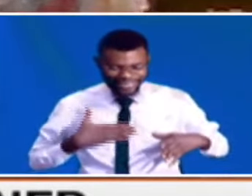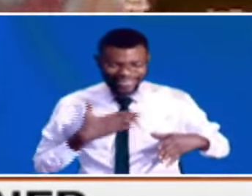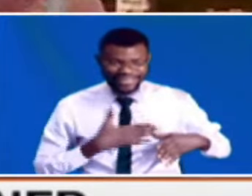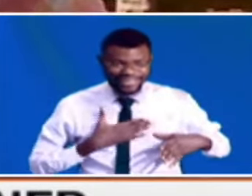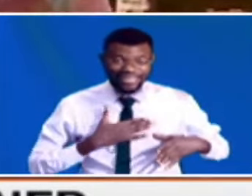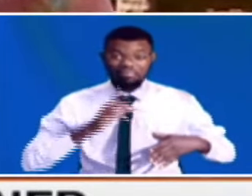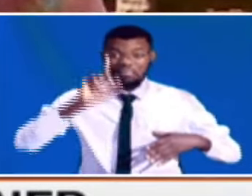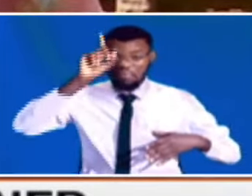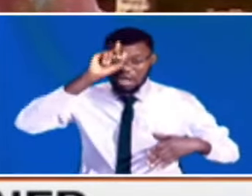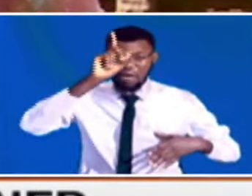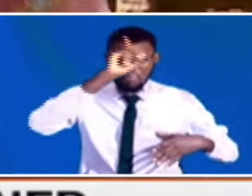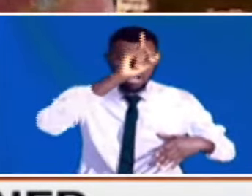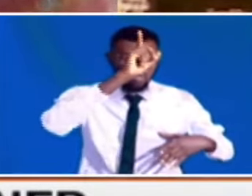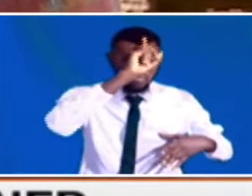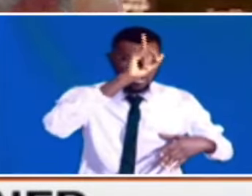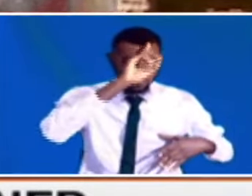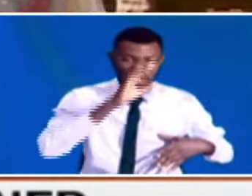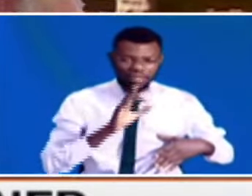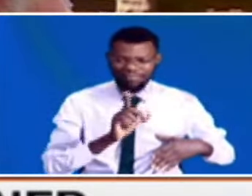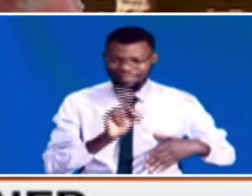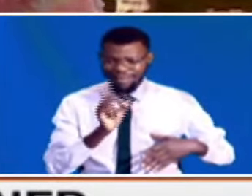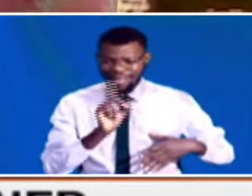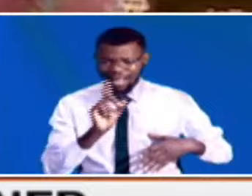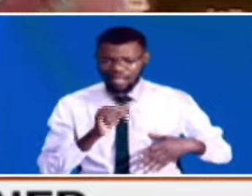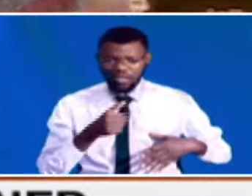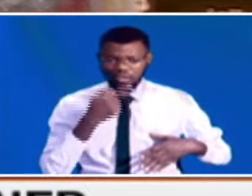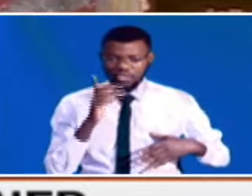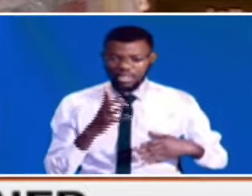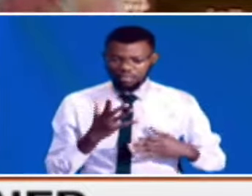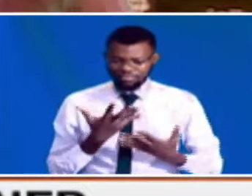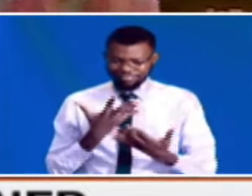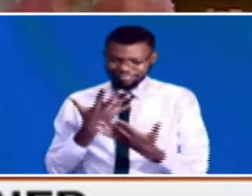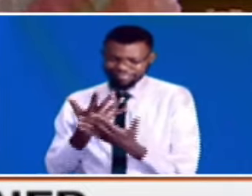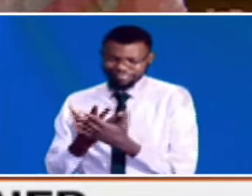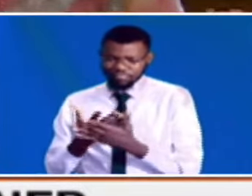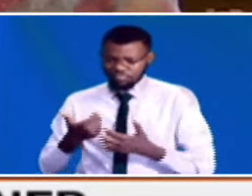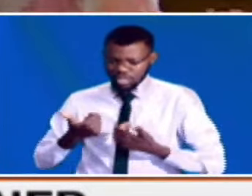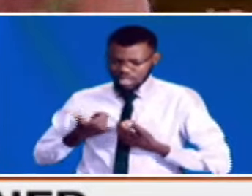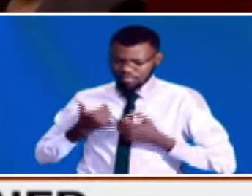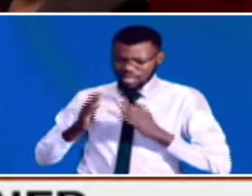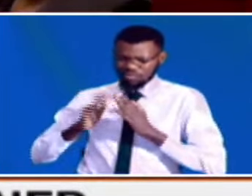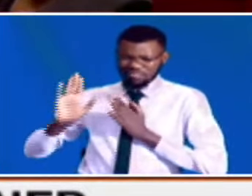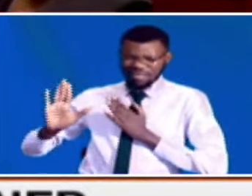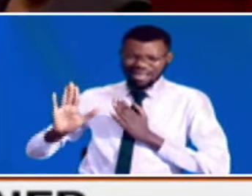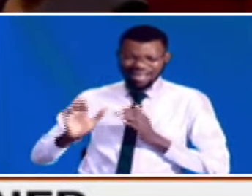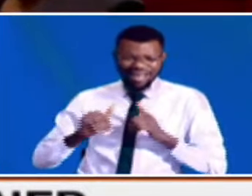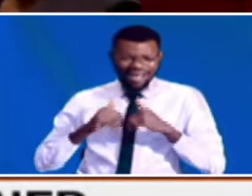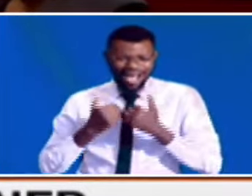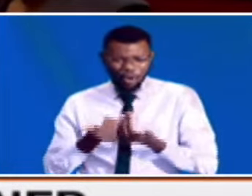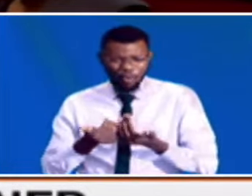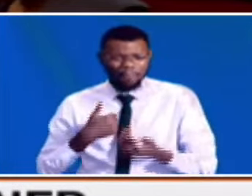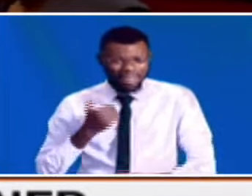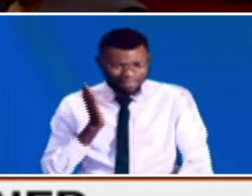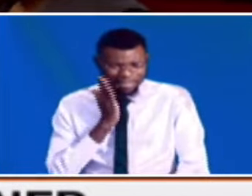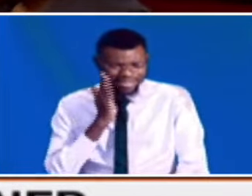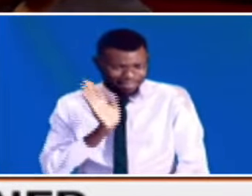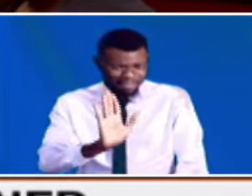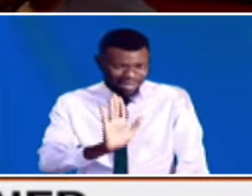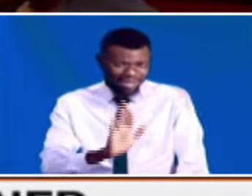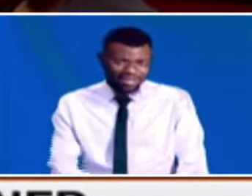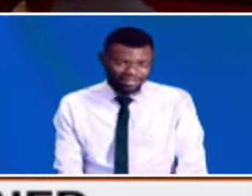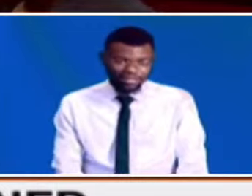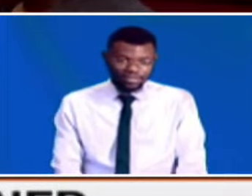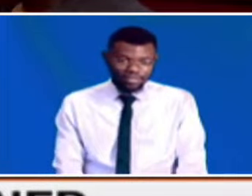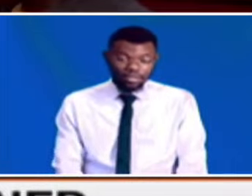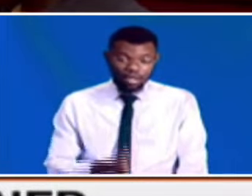things that you don't know. How can you say he was arrested at his girlfriend's house? Am I his girlfriend? I'm his mother. He is slated for a medical evaluation